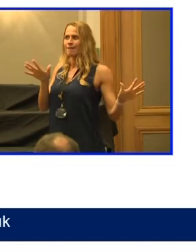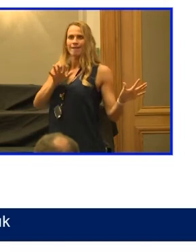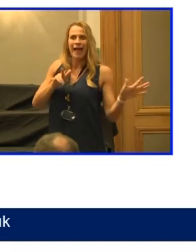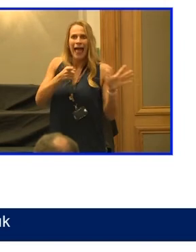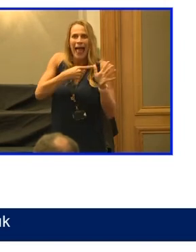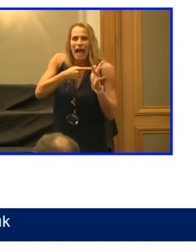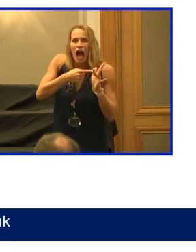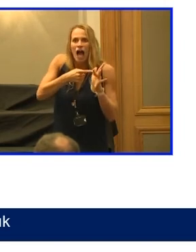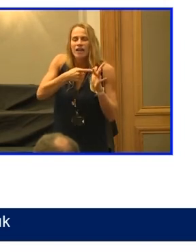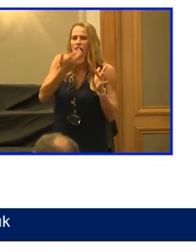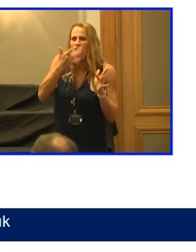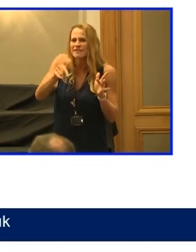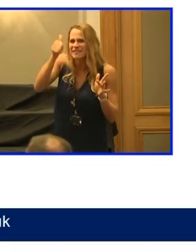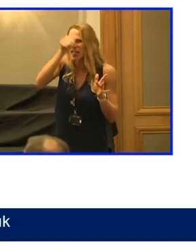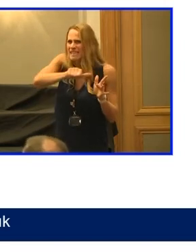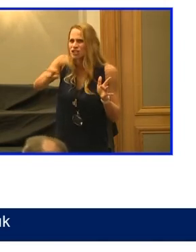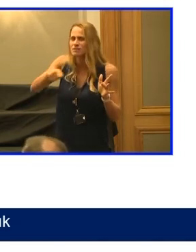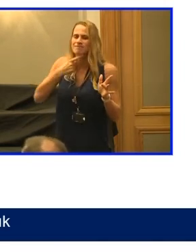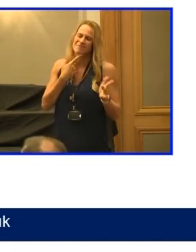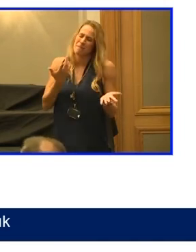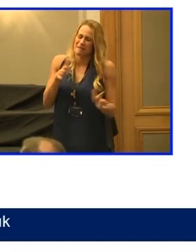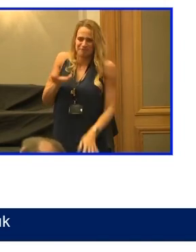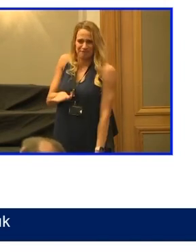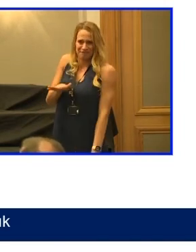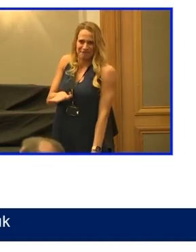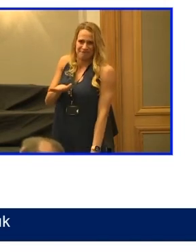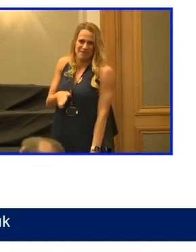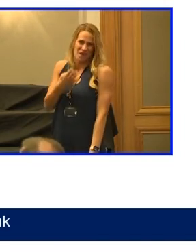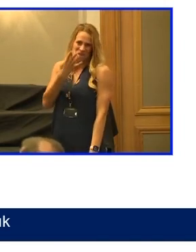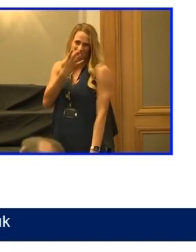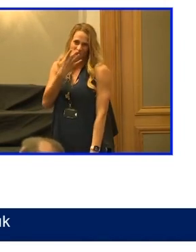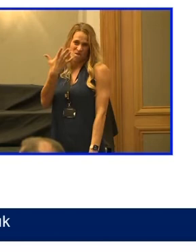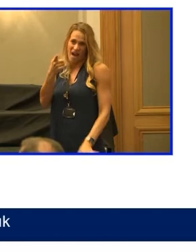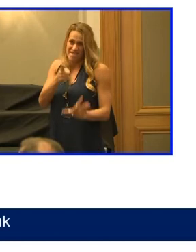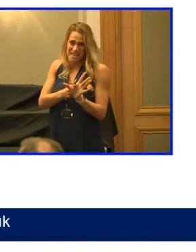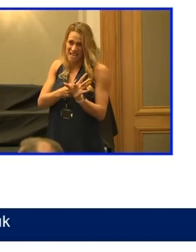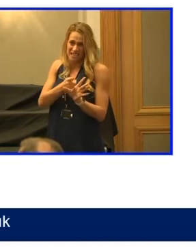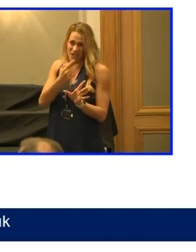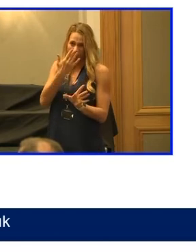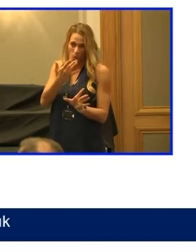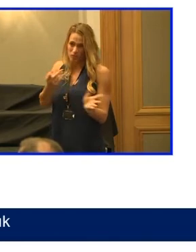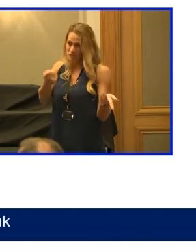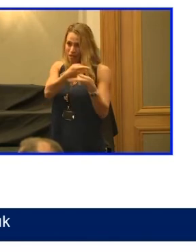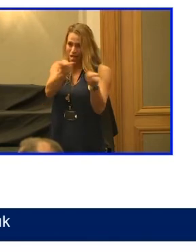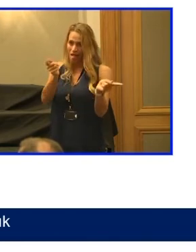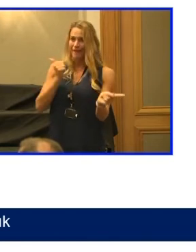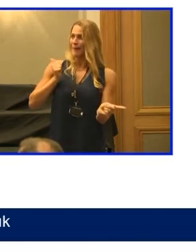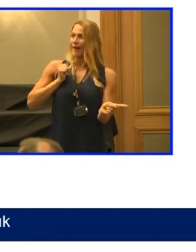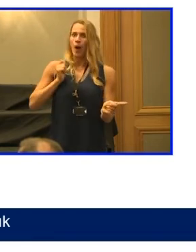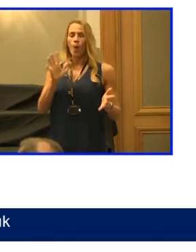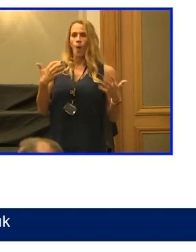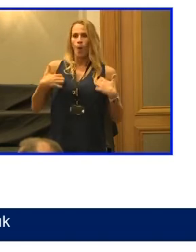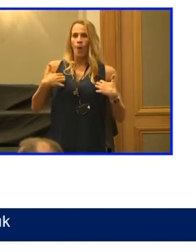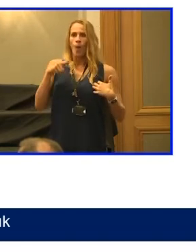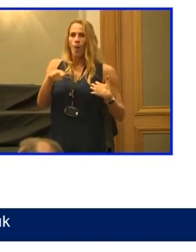I always say to people, think of AI as an infant. It's only about 4 or 5 years old. The thing is, expectations in the room, always people say to me, can we just